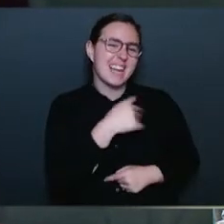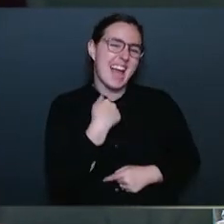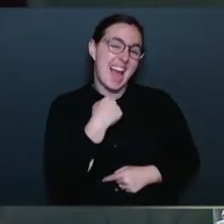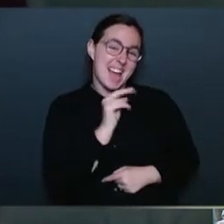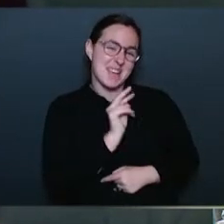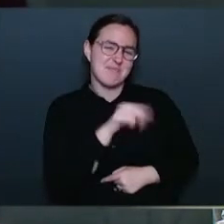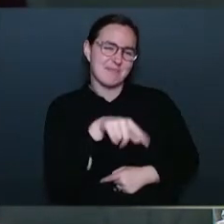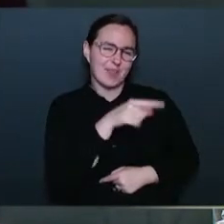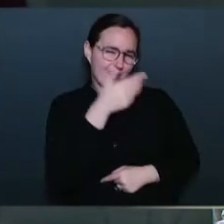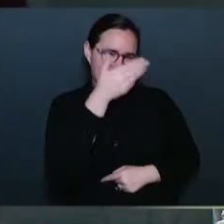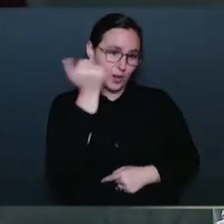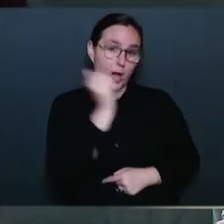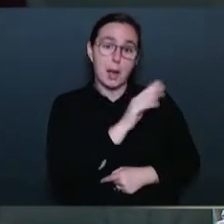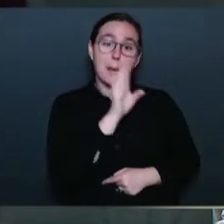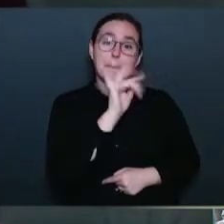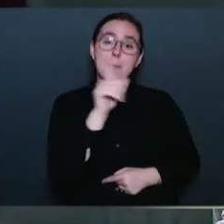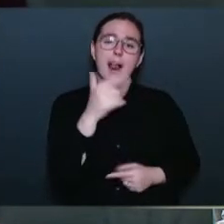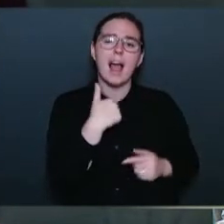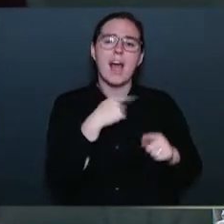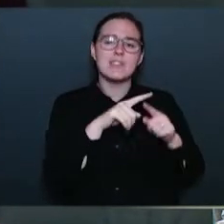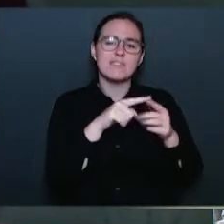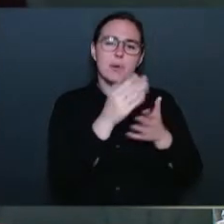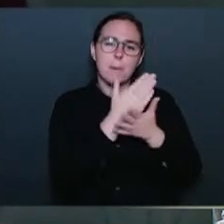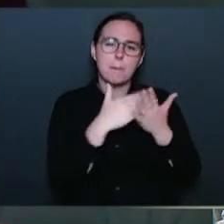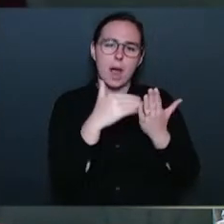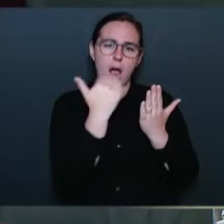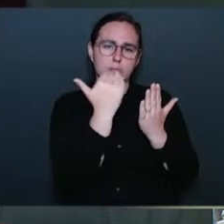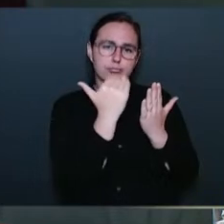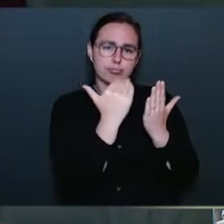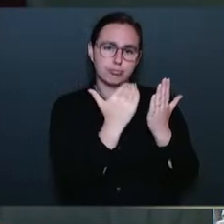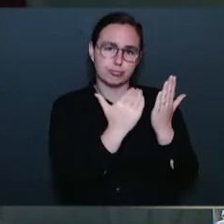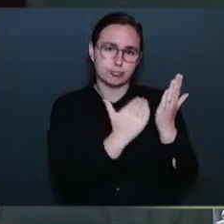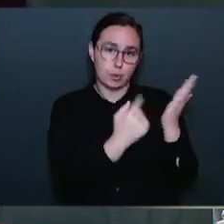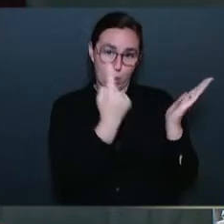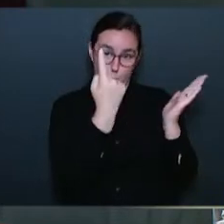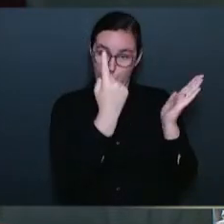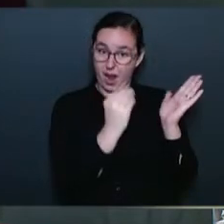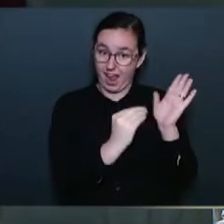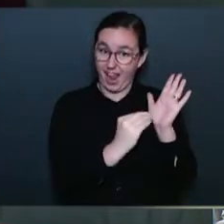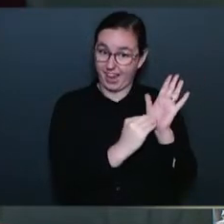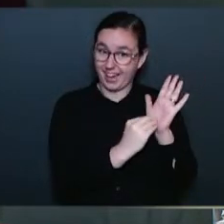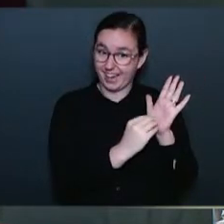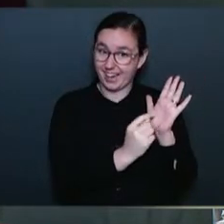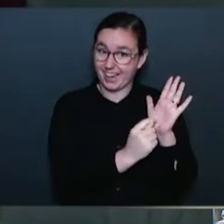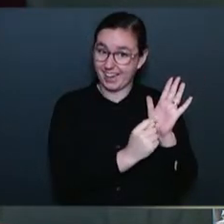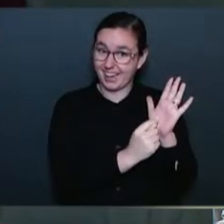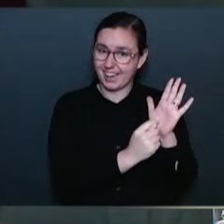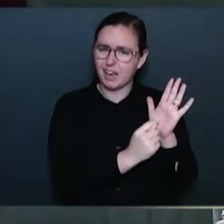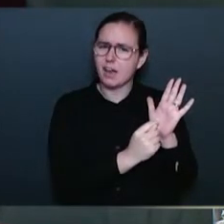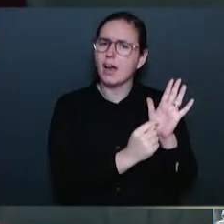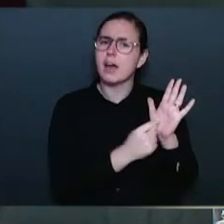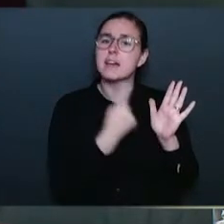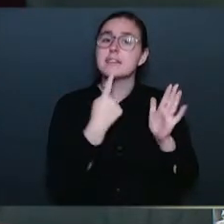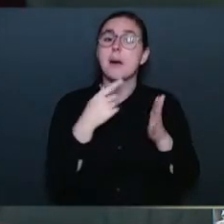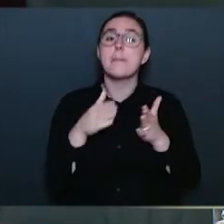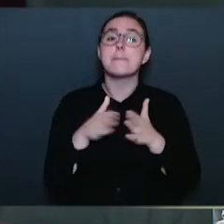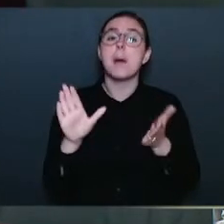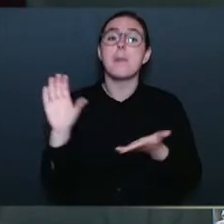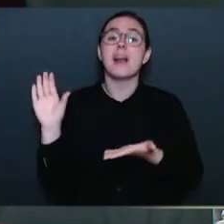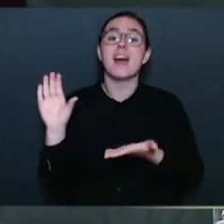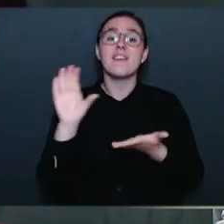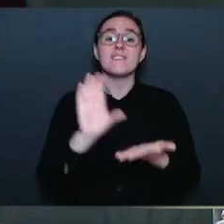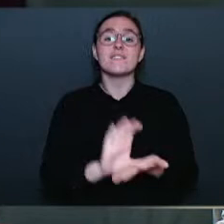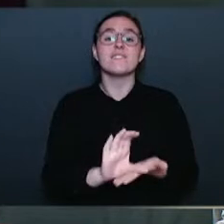bill that would have shut down publicly funded chartered surgical centers which are now performing 20 of